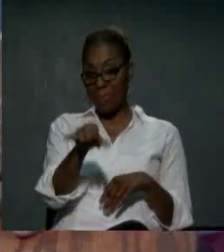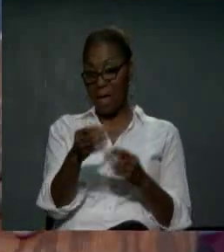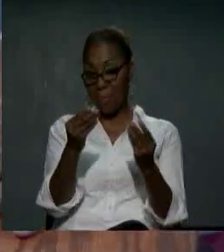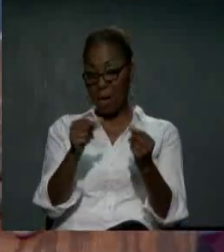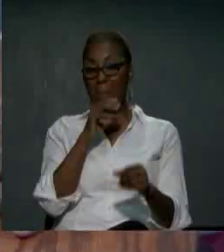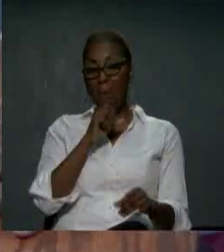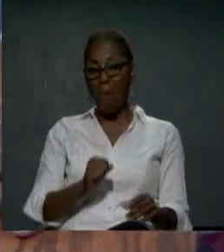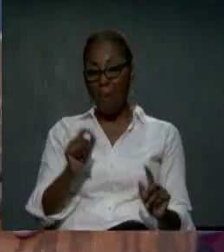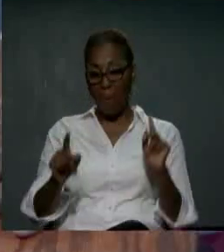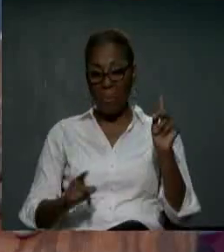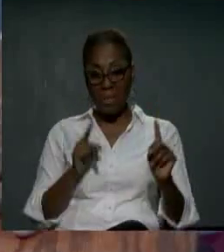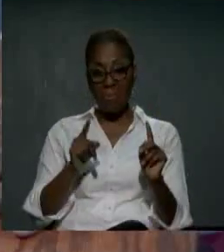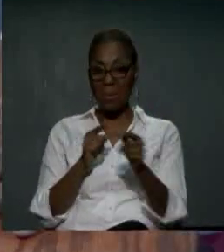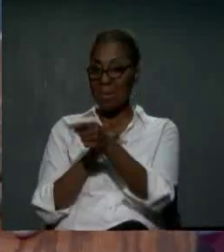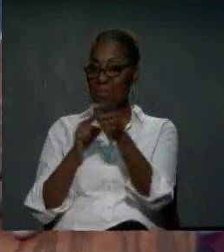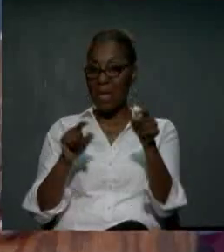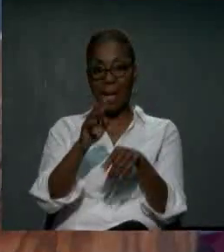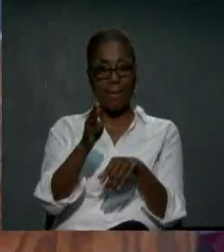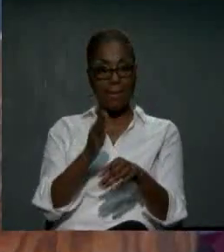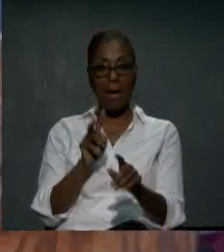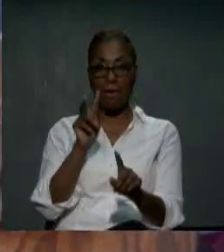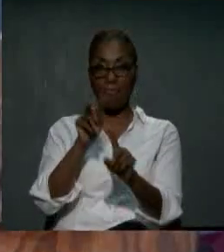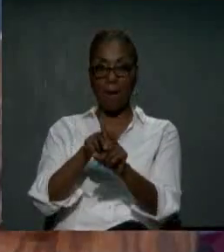old people, they never filed it.